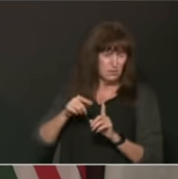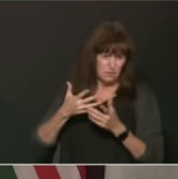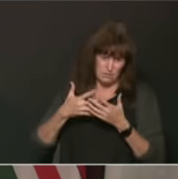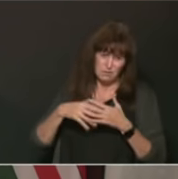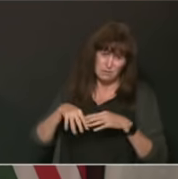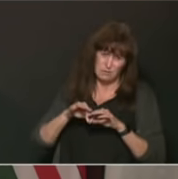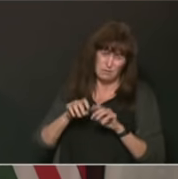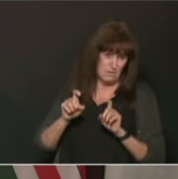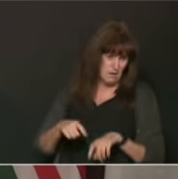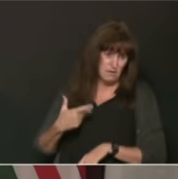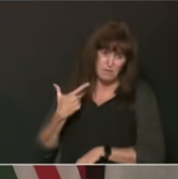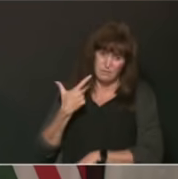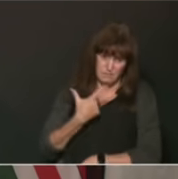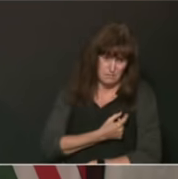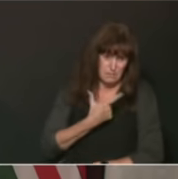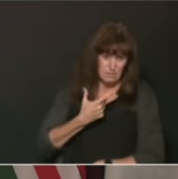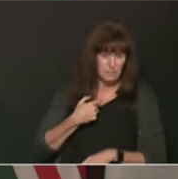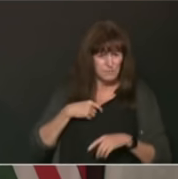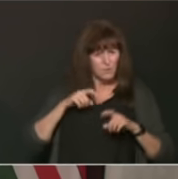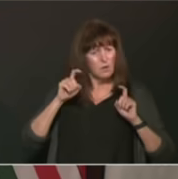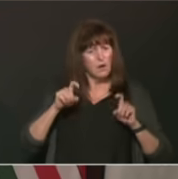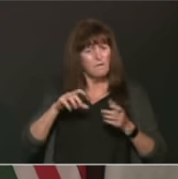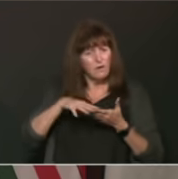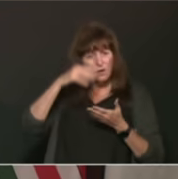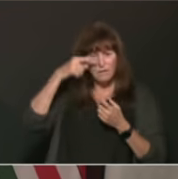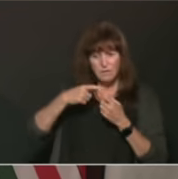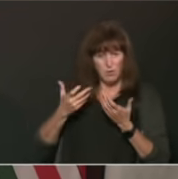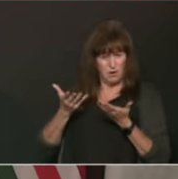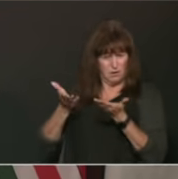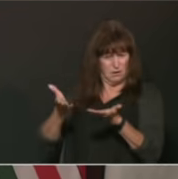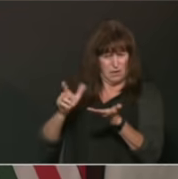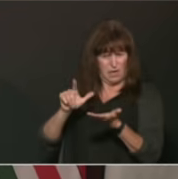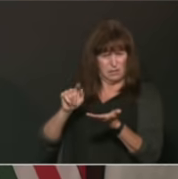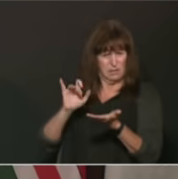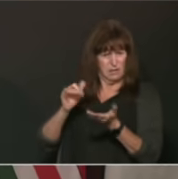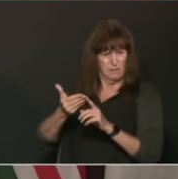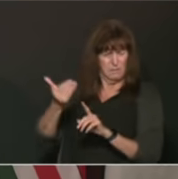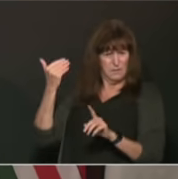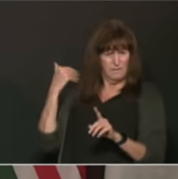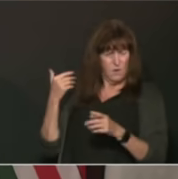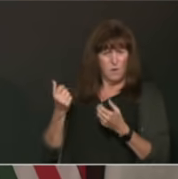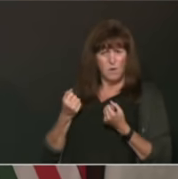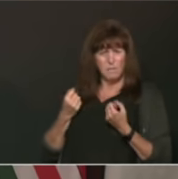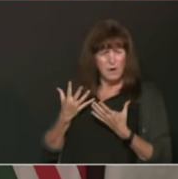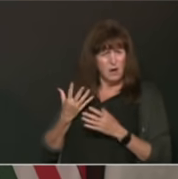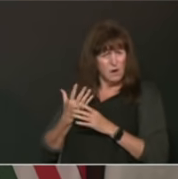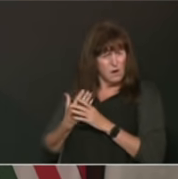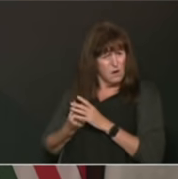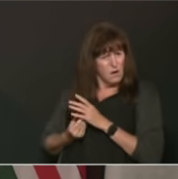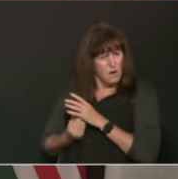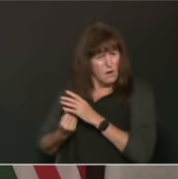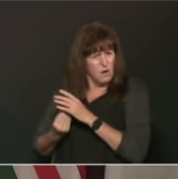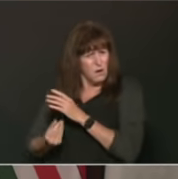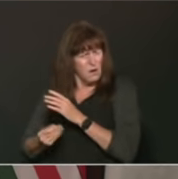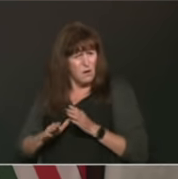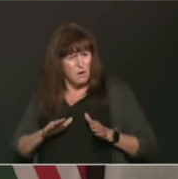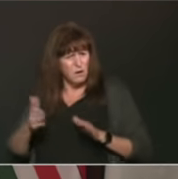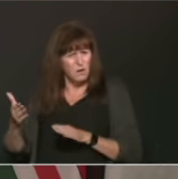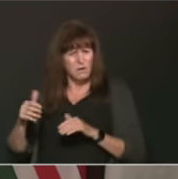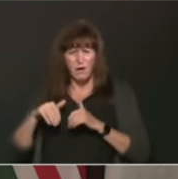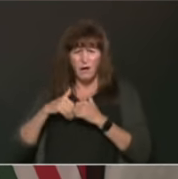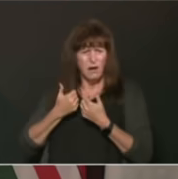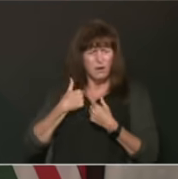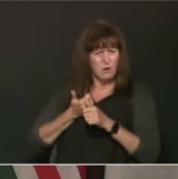the long-term care sector, the deaths that have occurred there, and further prevent illness. Next question.